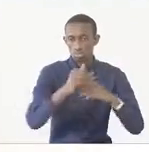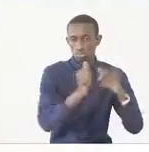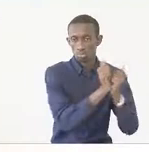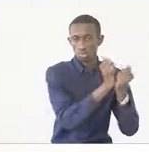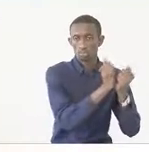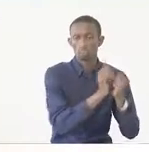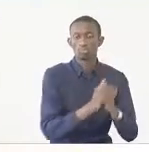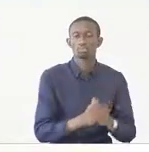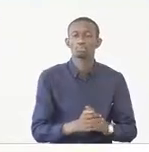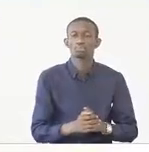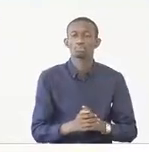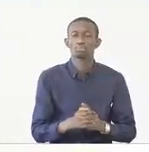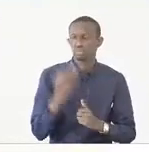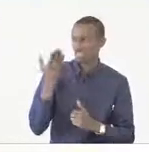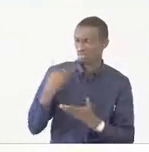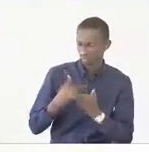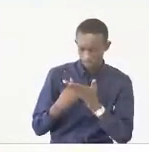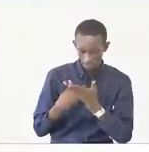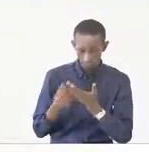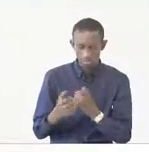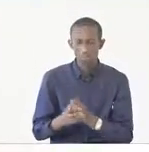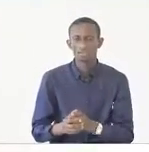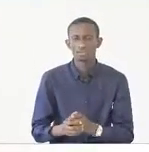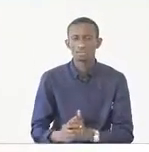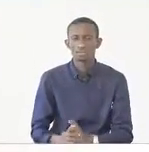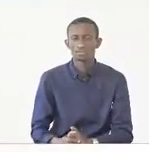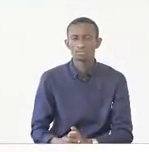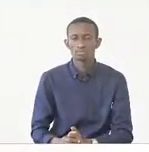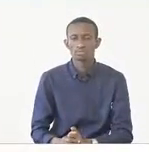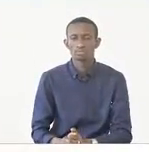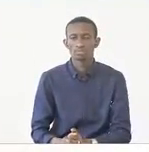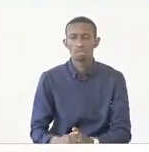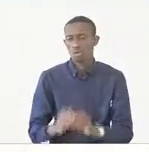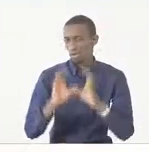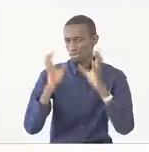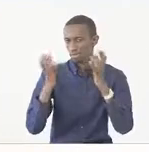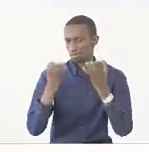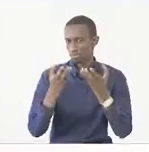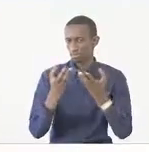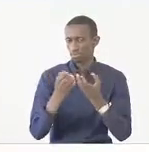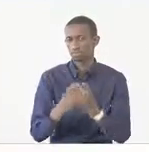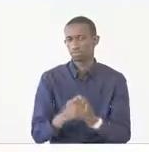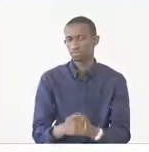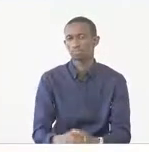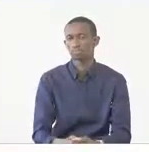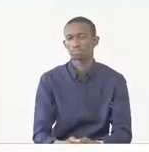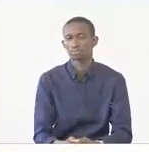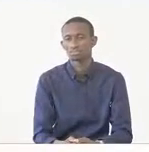after collision, so here's what we have. We have, in general, what we have is after